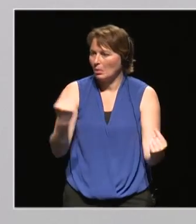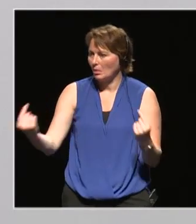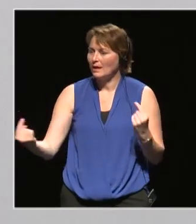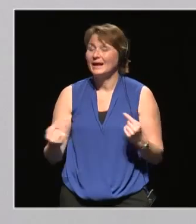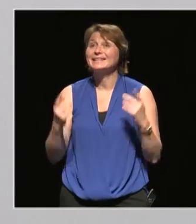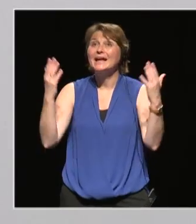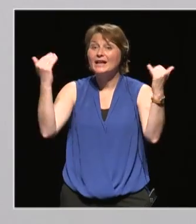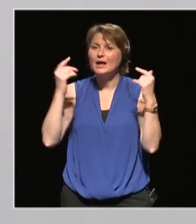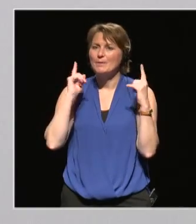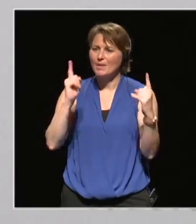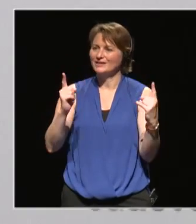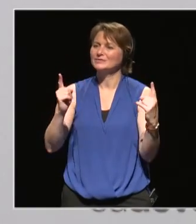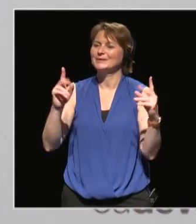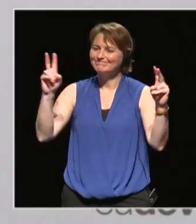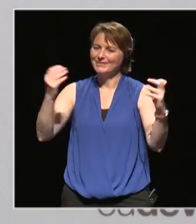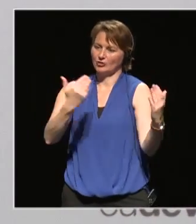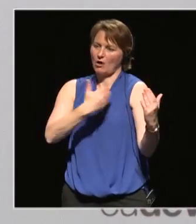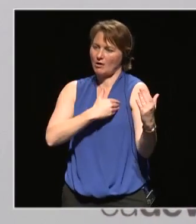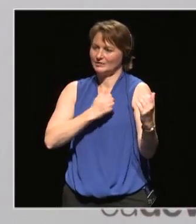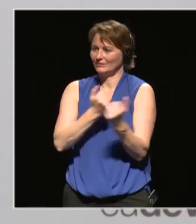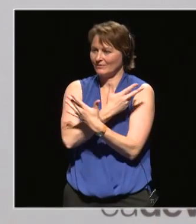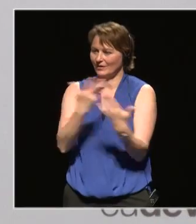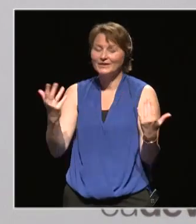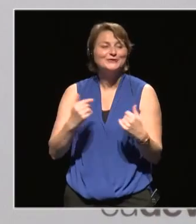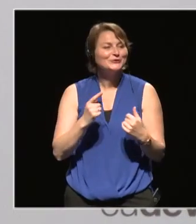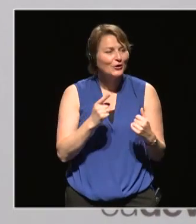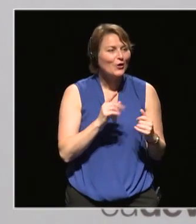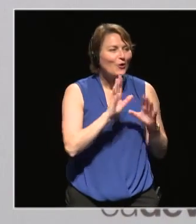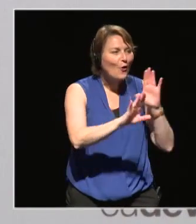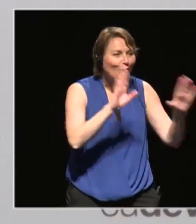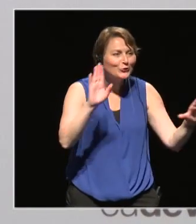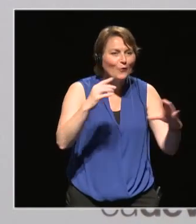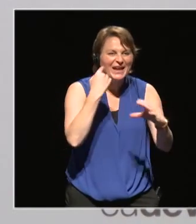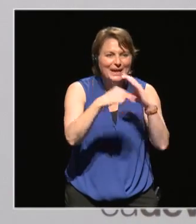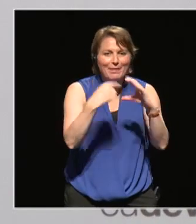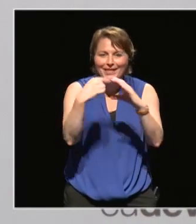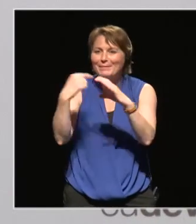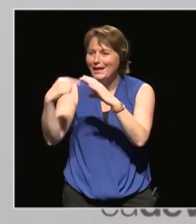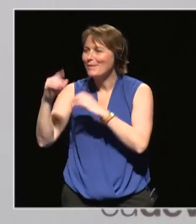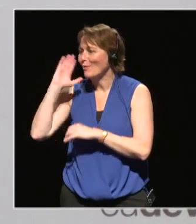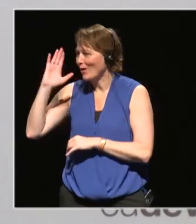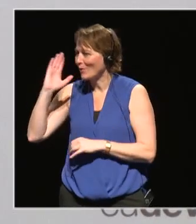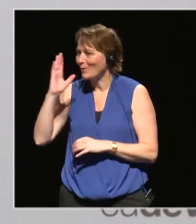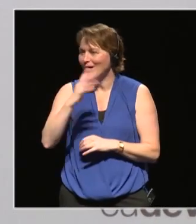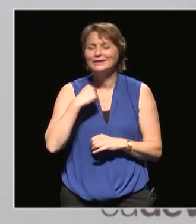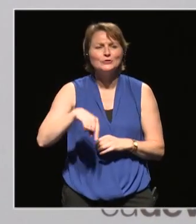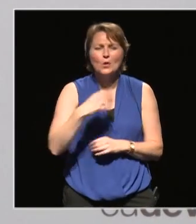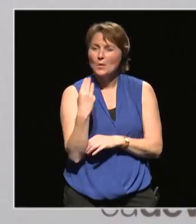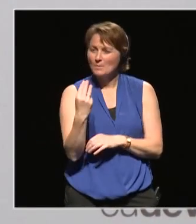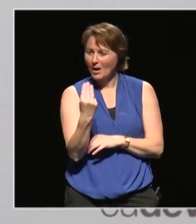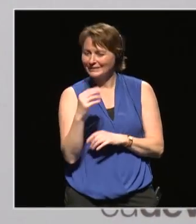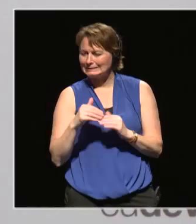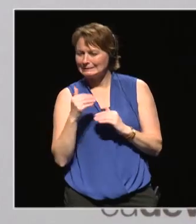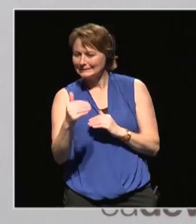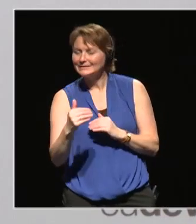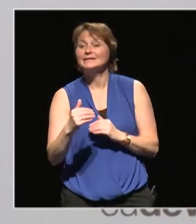climate at the heart of everything we do. So I'm going to take all your email addresses and I'll be writing to you to find out what you're going to do on Monday morning. It's not